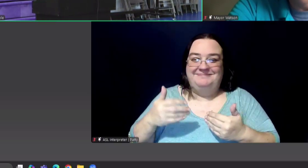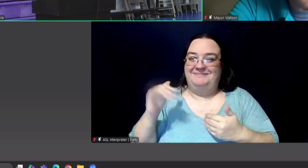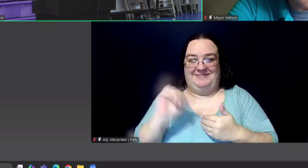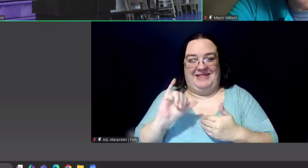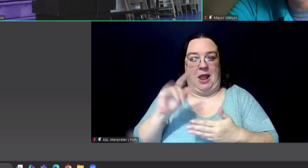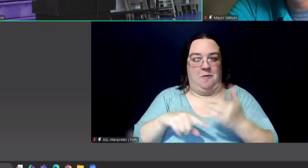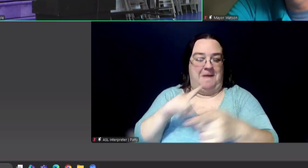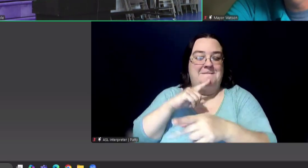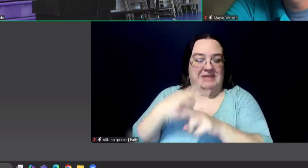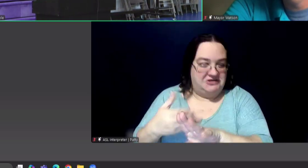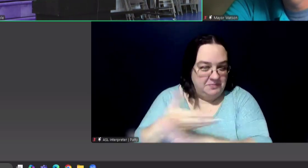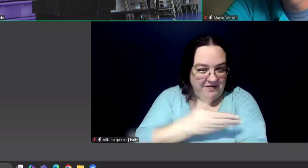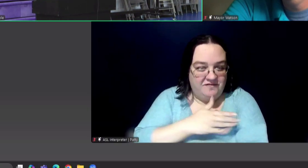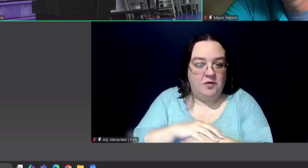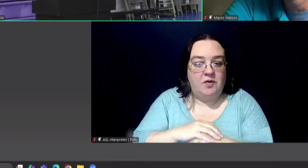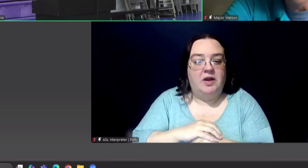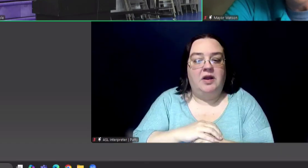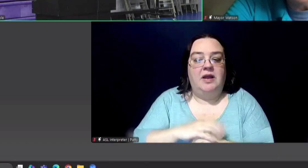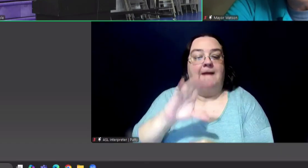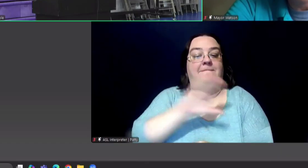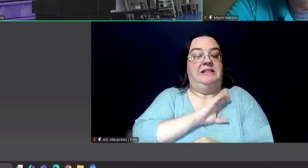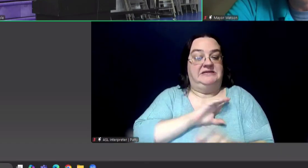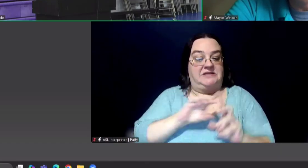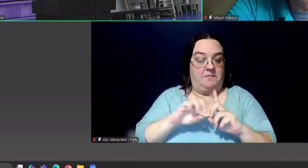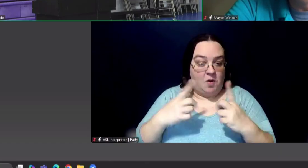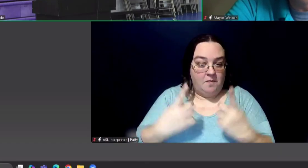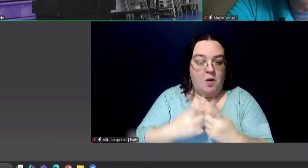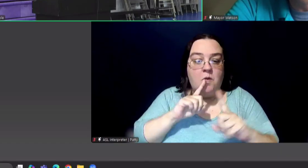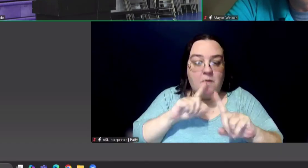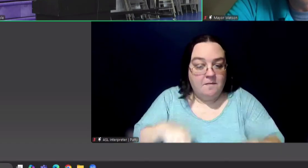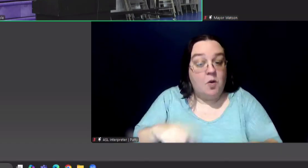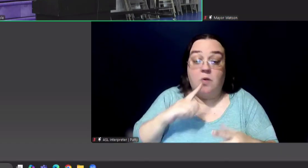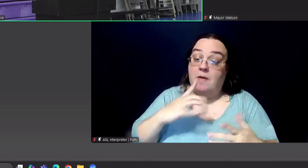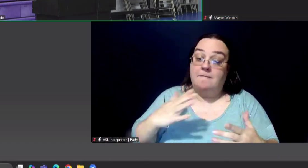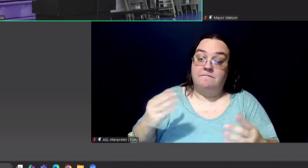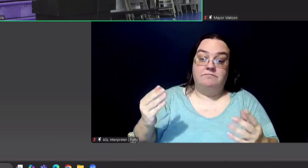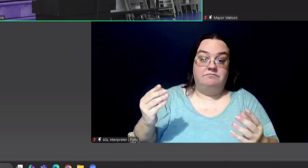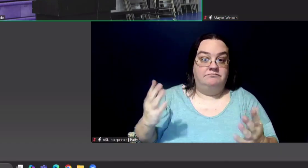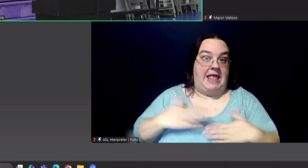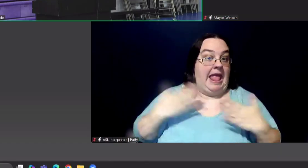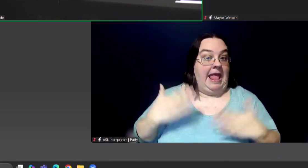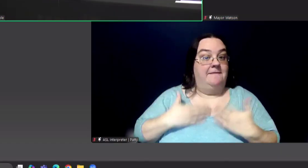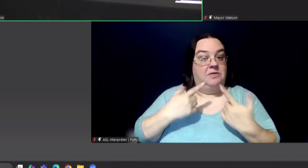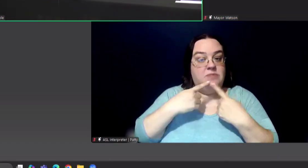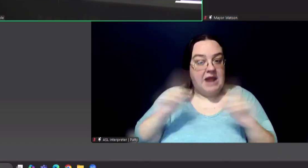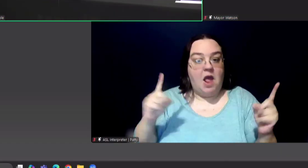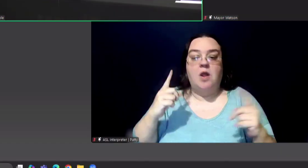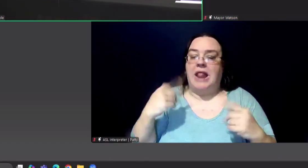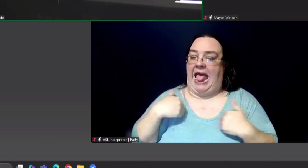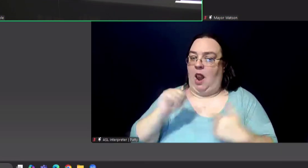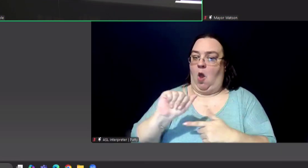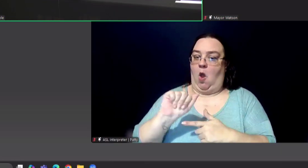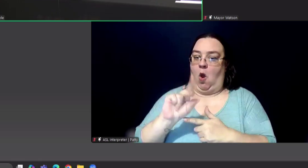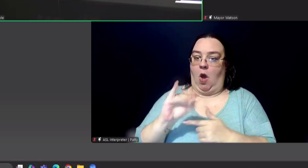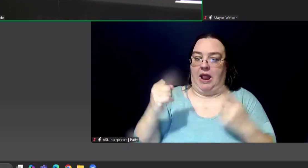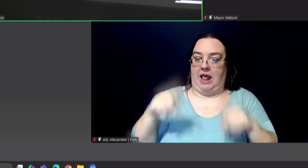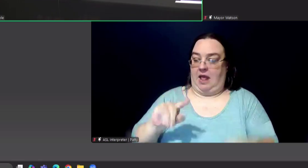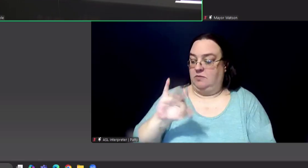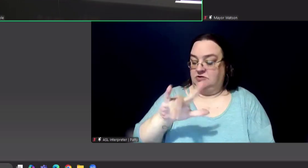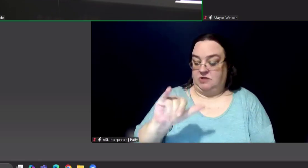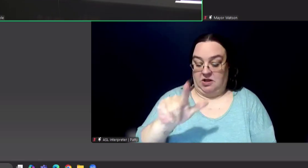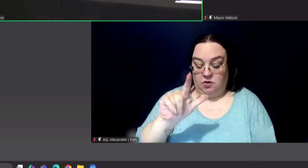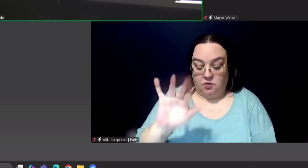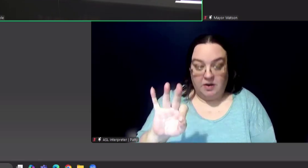the police department report, I'm proud to announce that the police department, we were audited on July the 29th with regards to the criminal